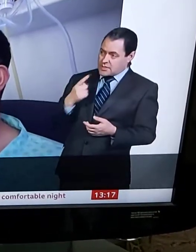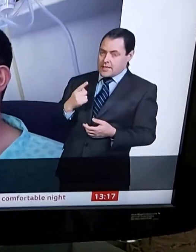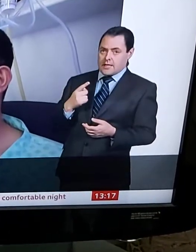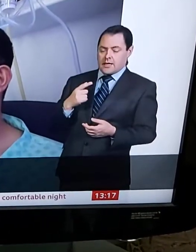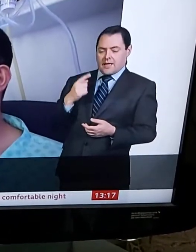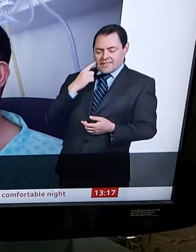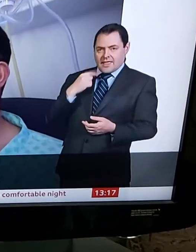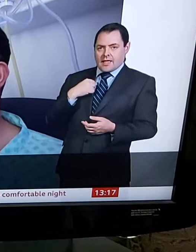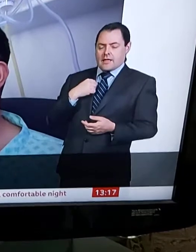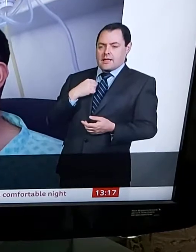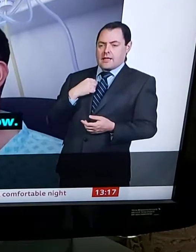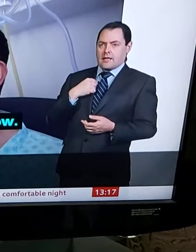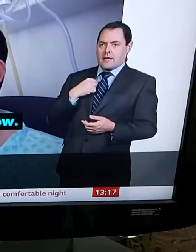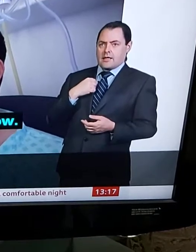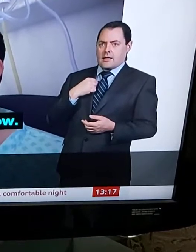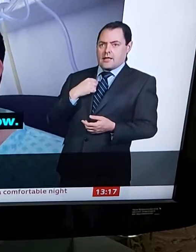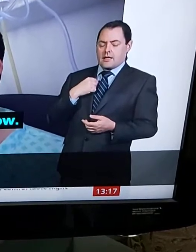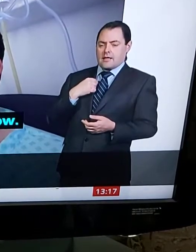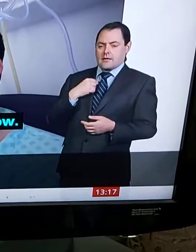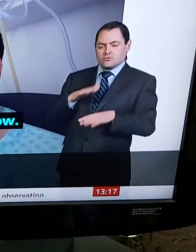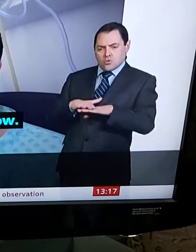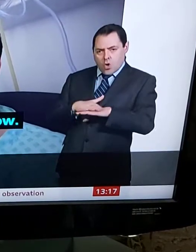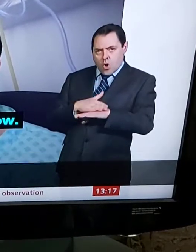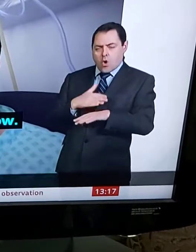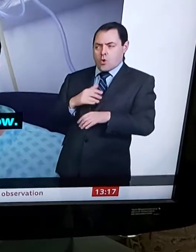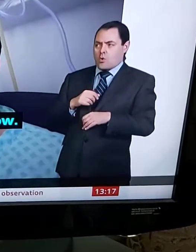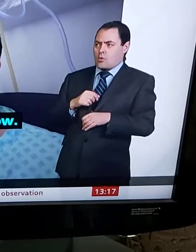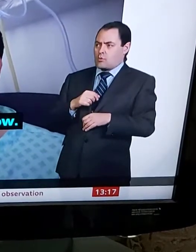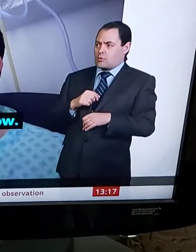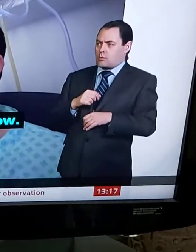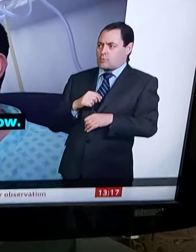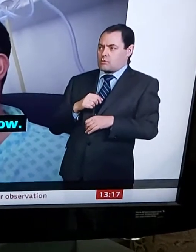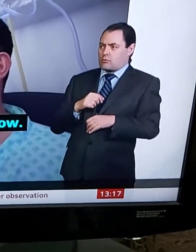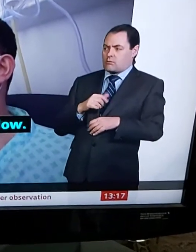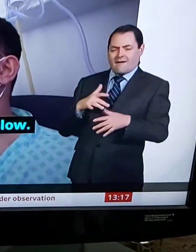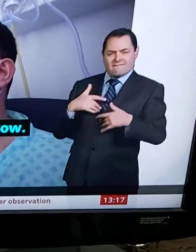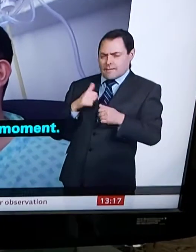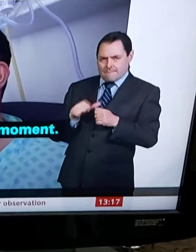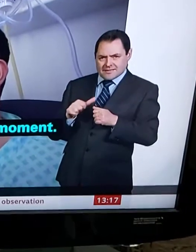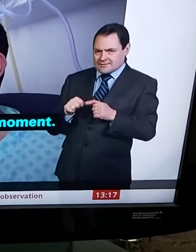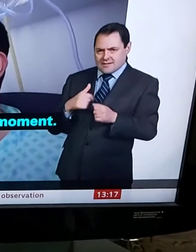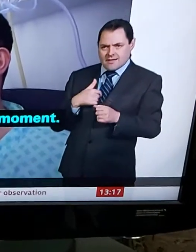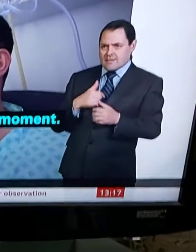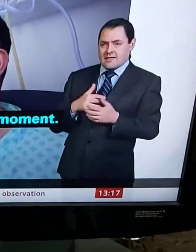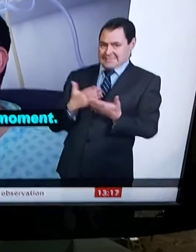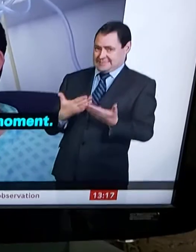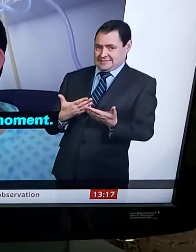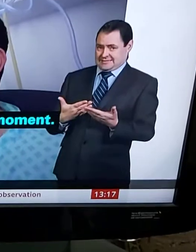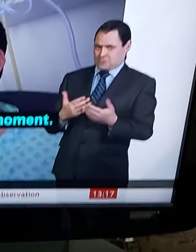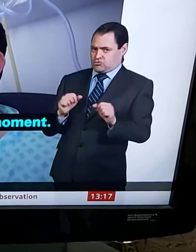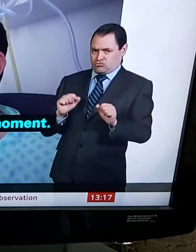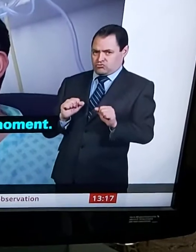it's very progressively slow. I don't feel better at the moment.